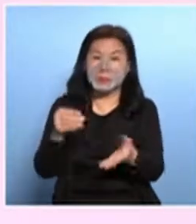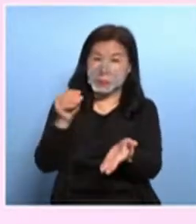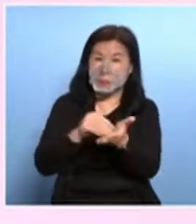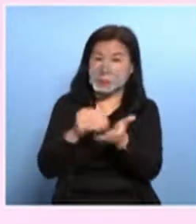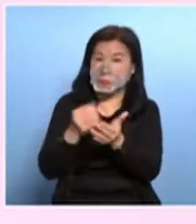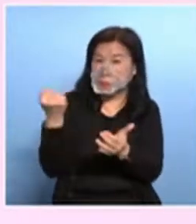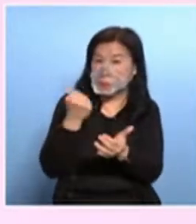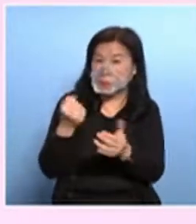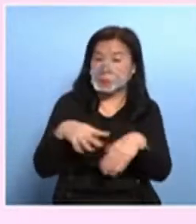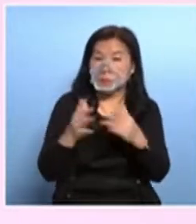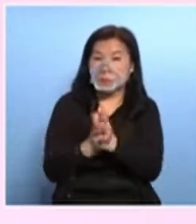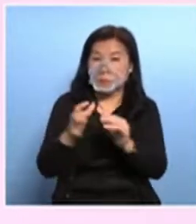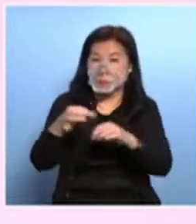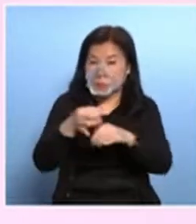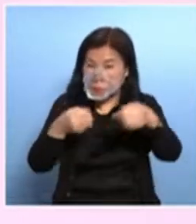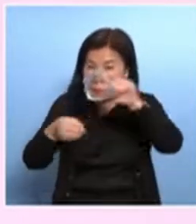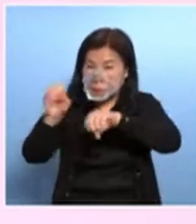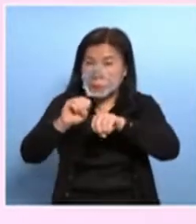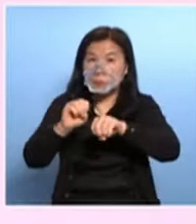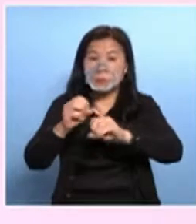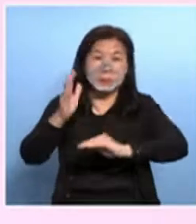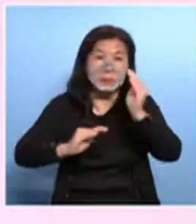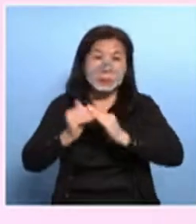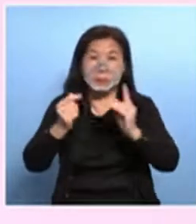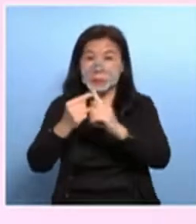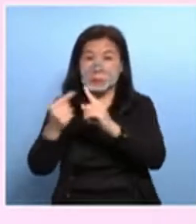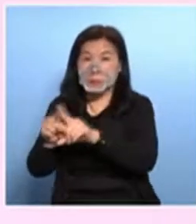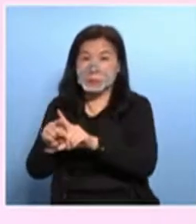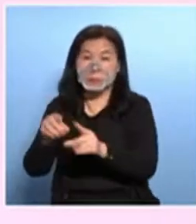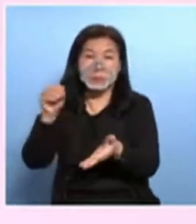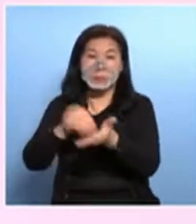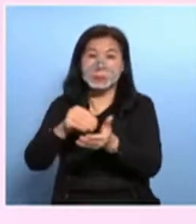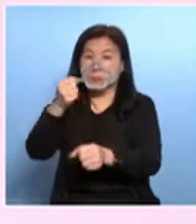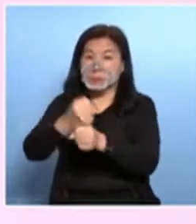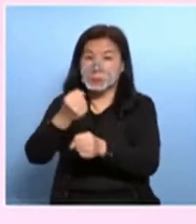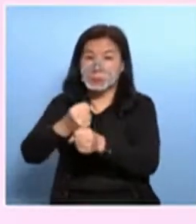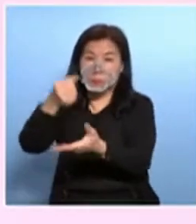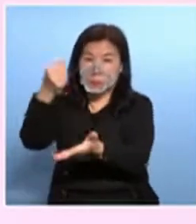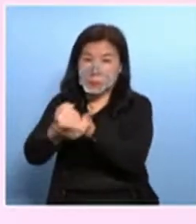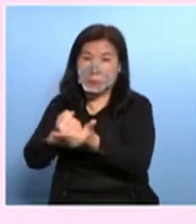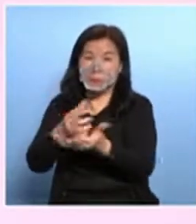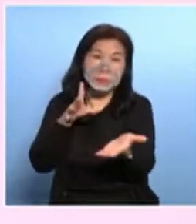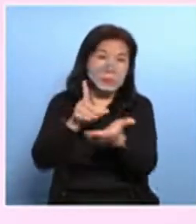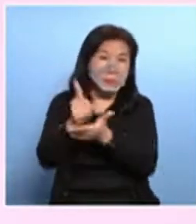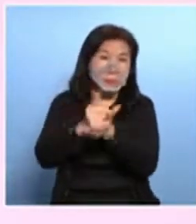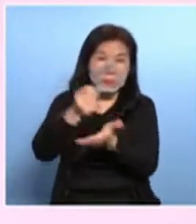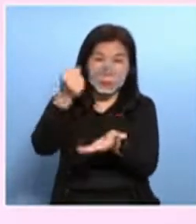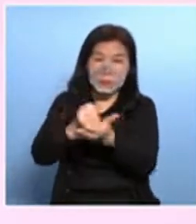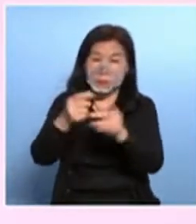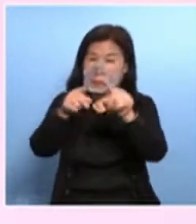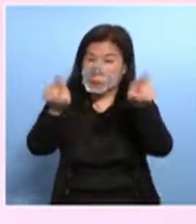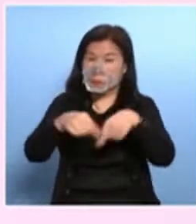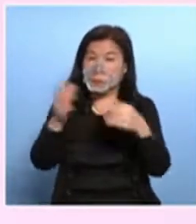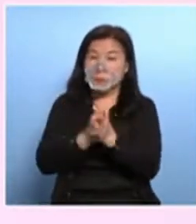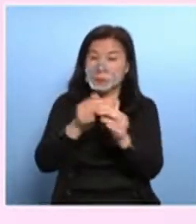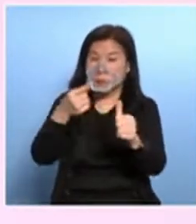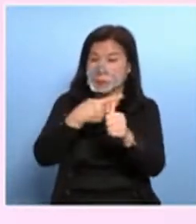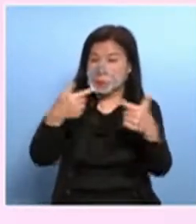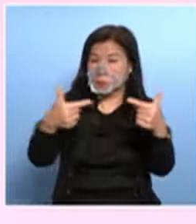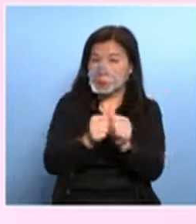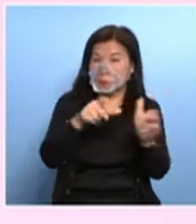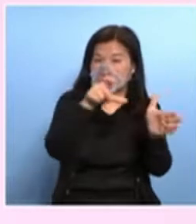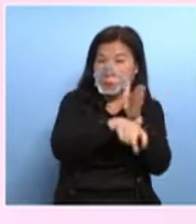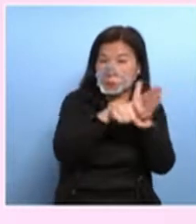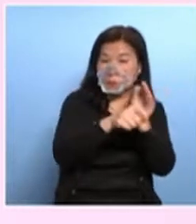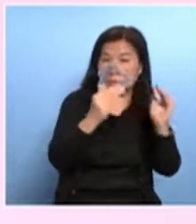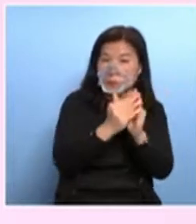implementing the development of professional qualifications recognized under the qualifications framework for fintech practitioners. The first